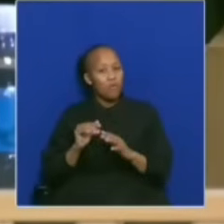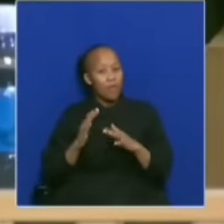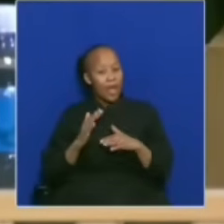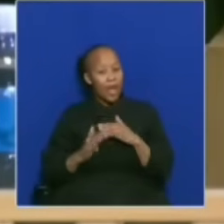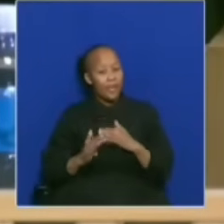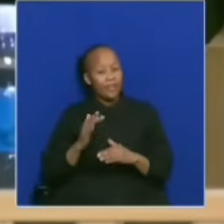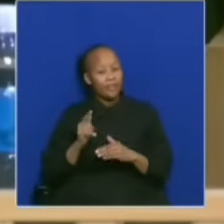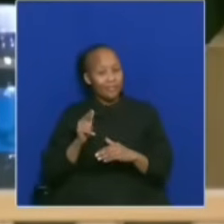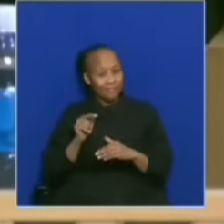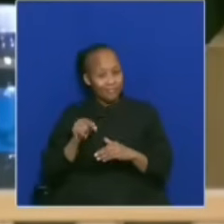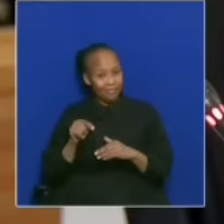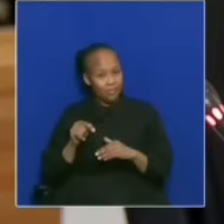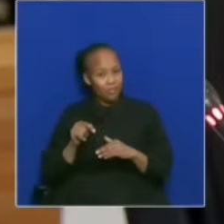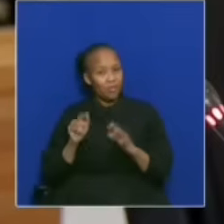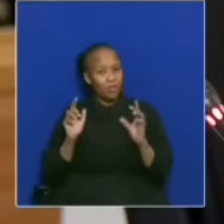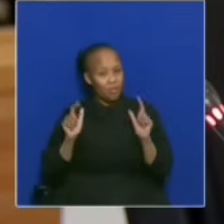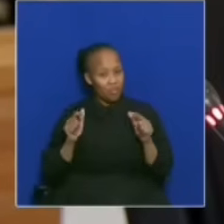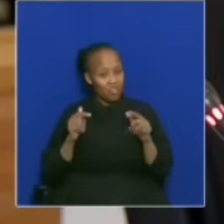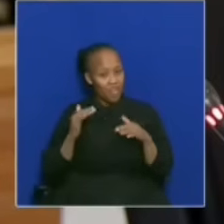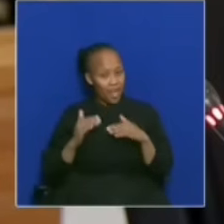with certainty.